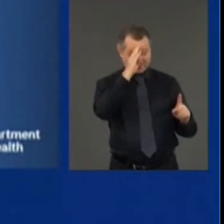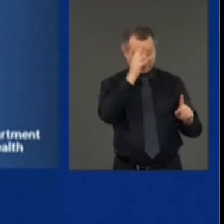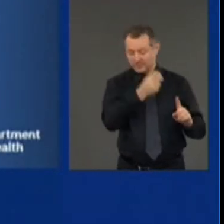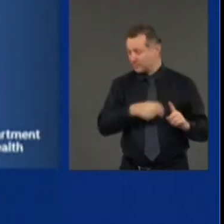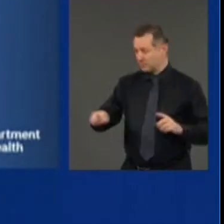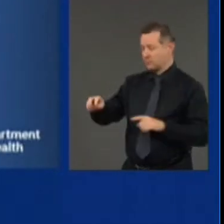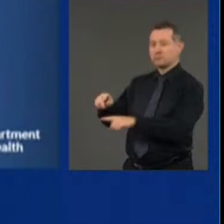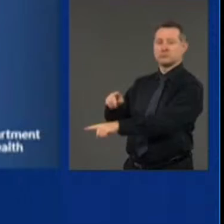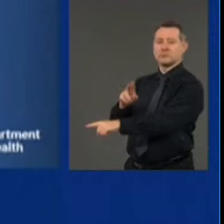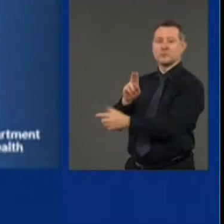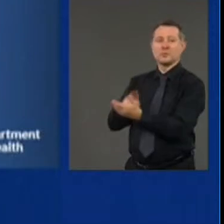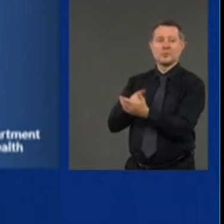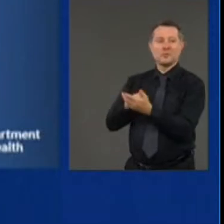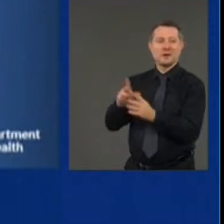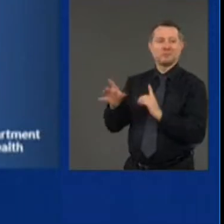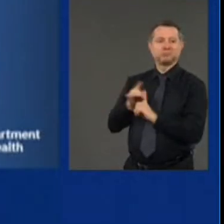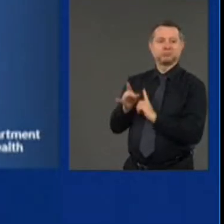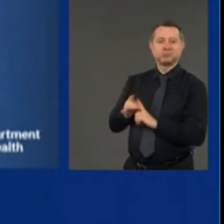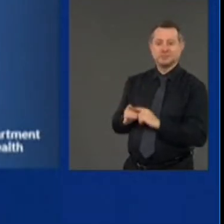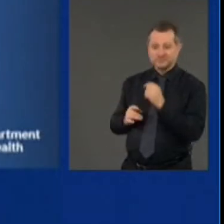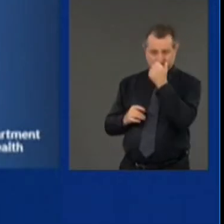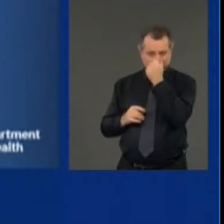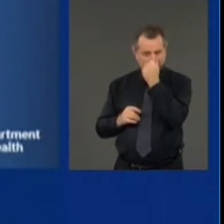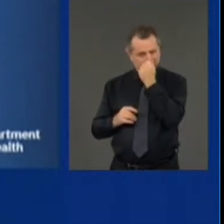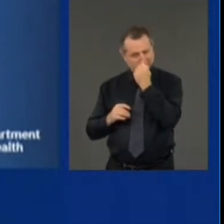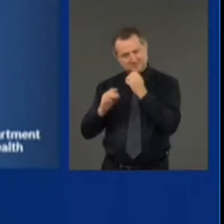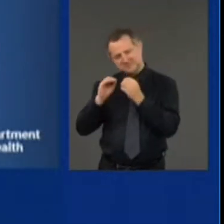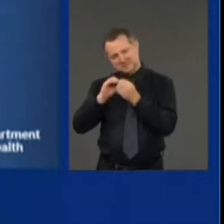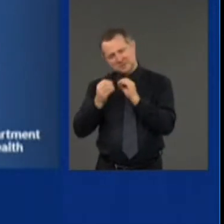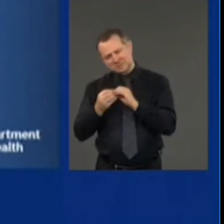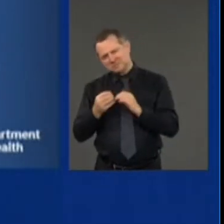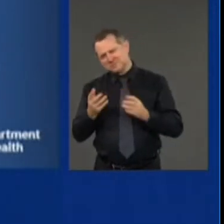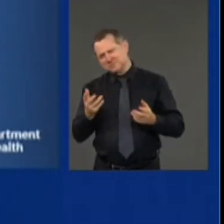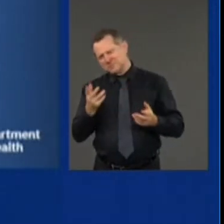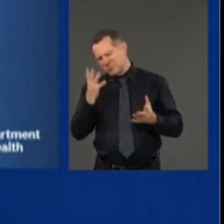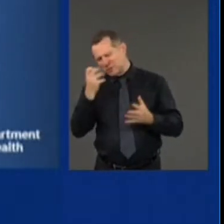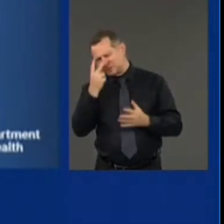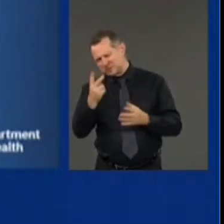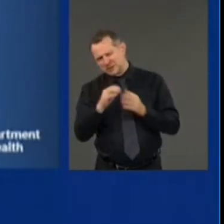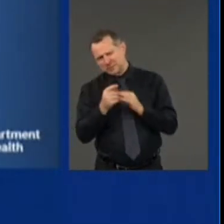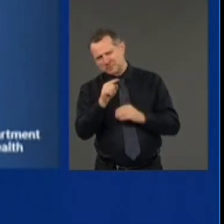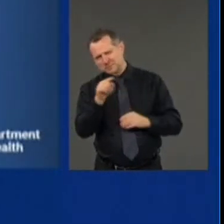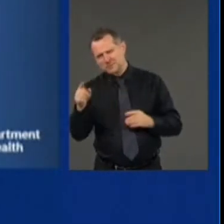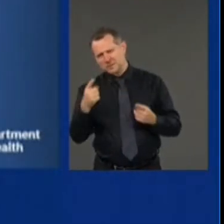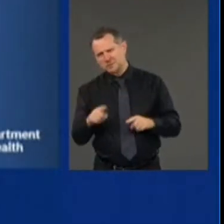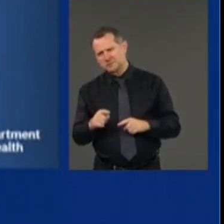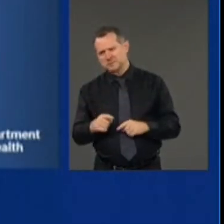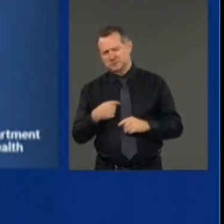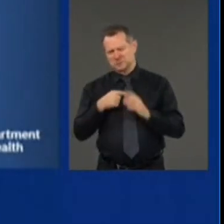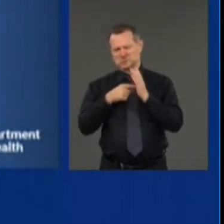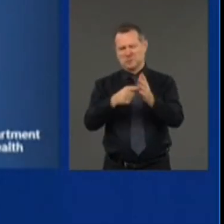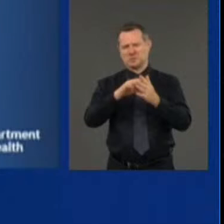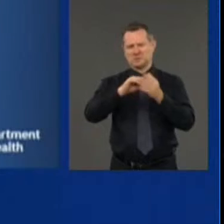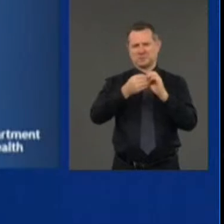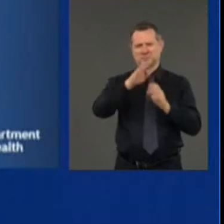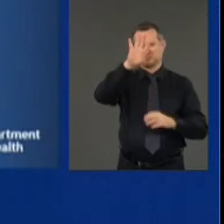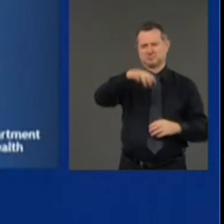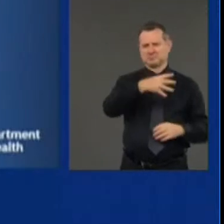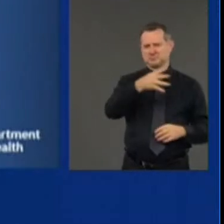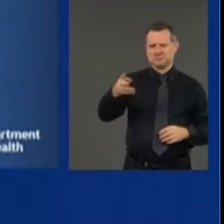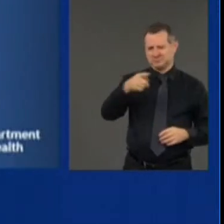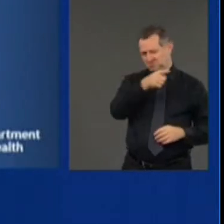were rising. So what did we find? And there are a few key facts here, and it's on this curve. The bottom, obviously, is the